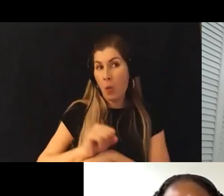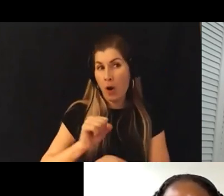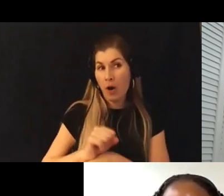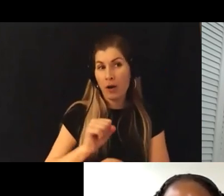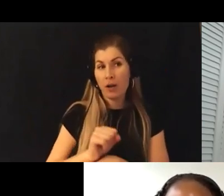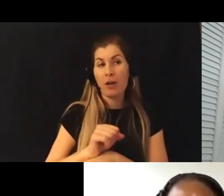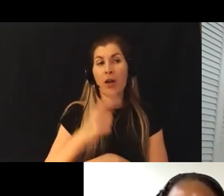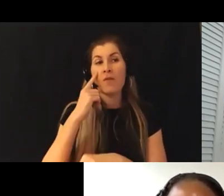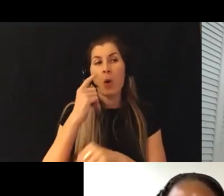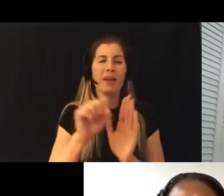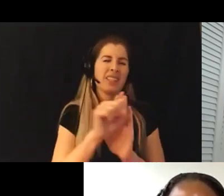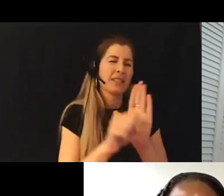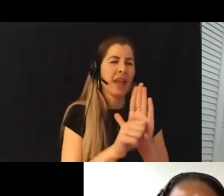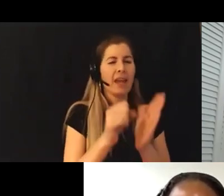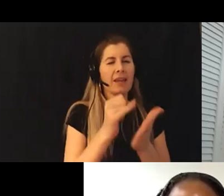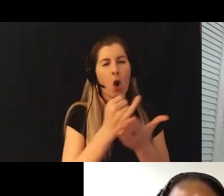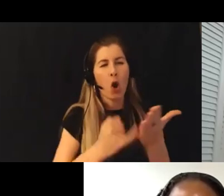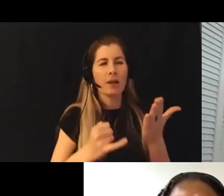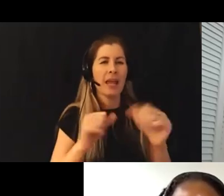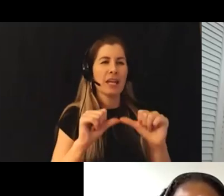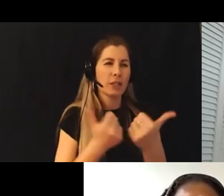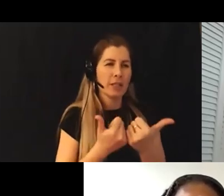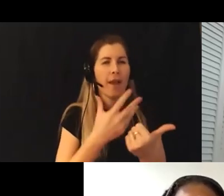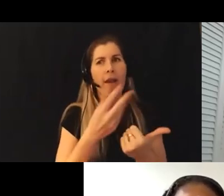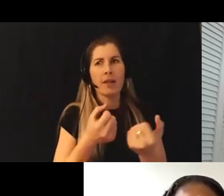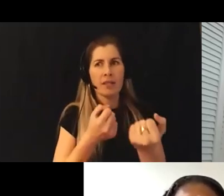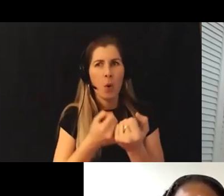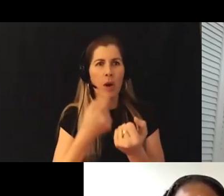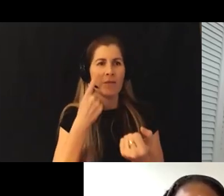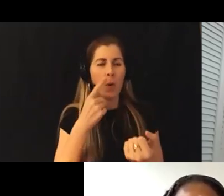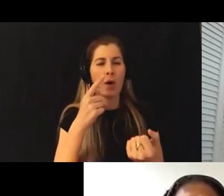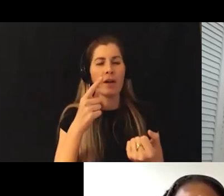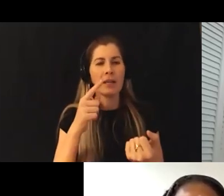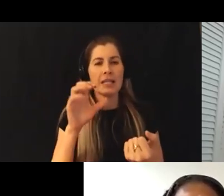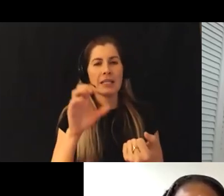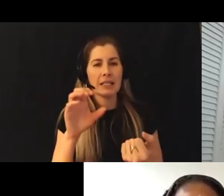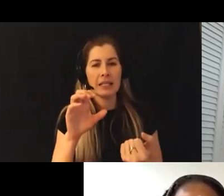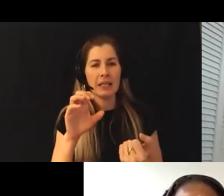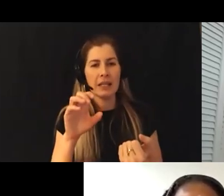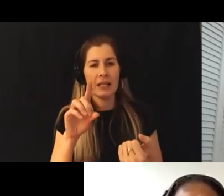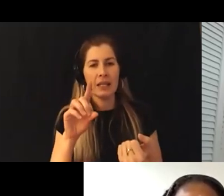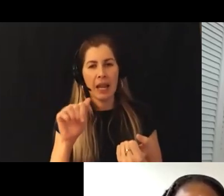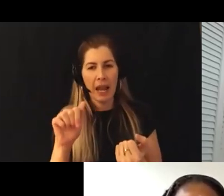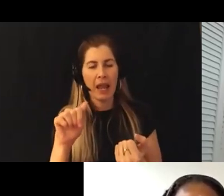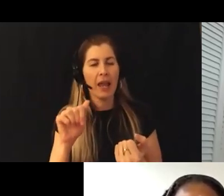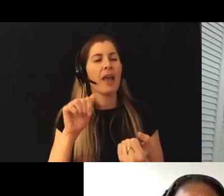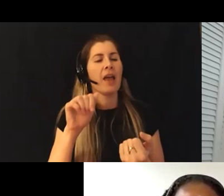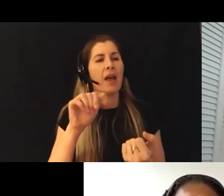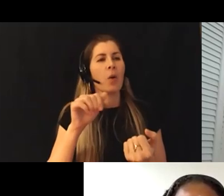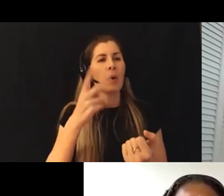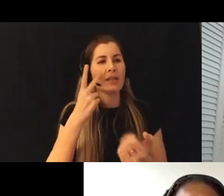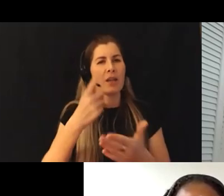managers at the state arts agencies, as well as the support for CDE, it's all based on what the needs are of